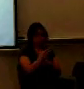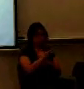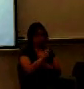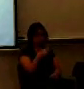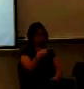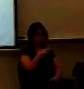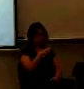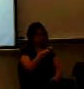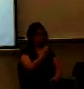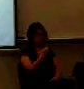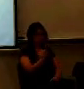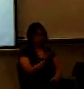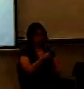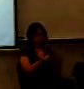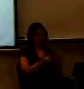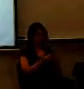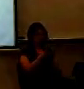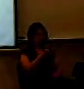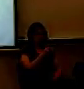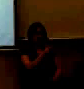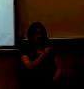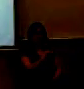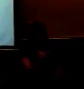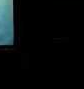of cyanobacteria.